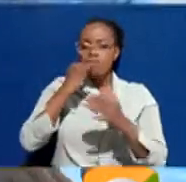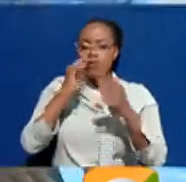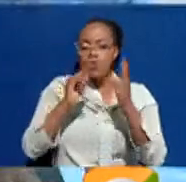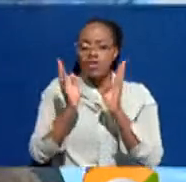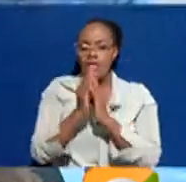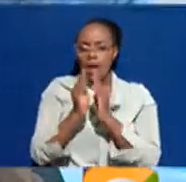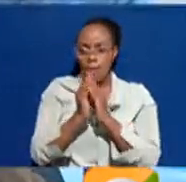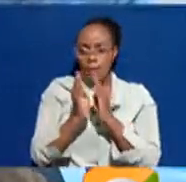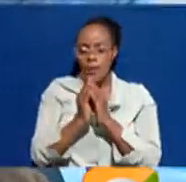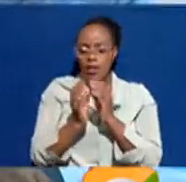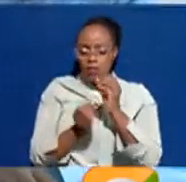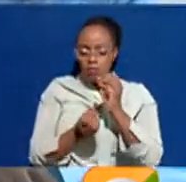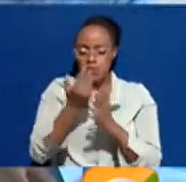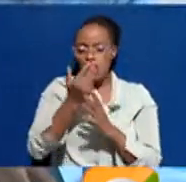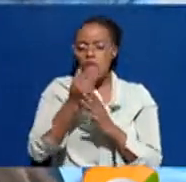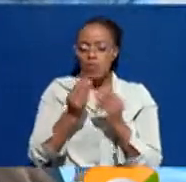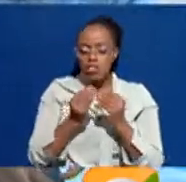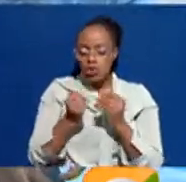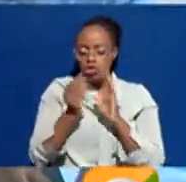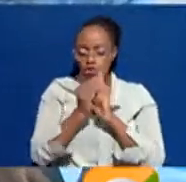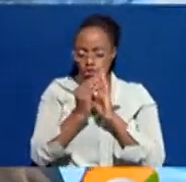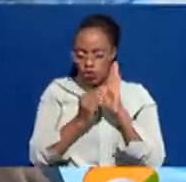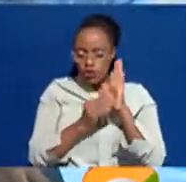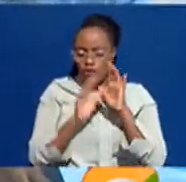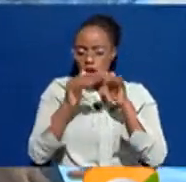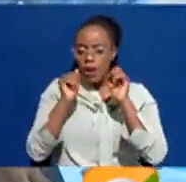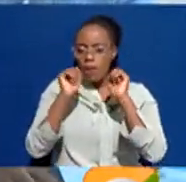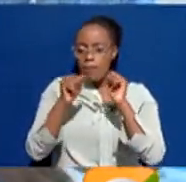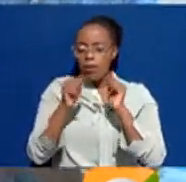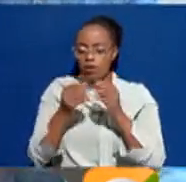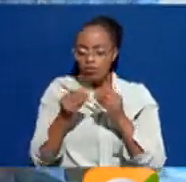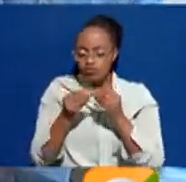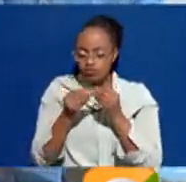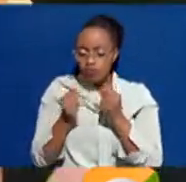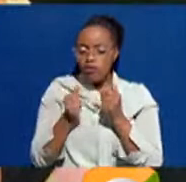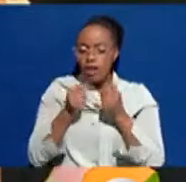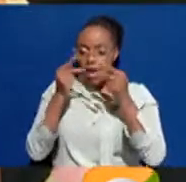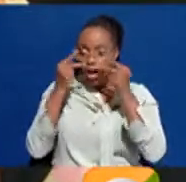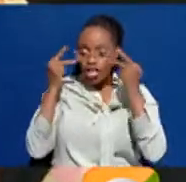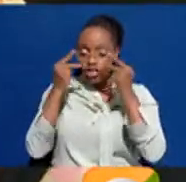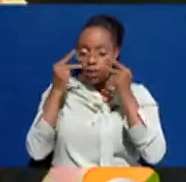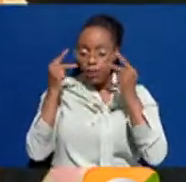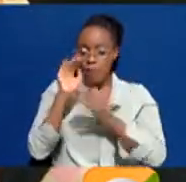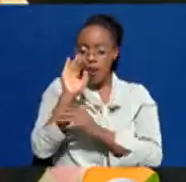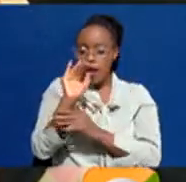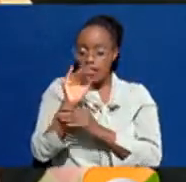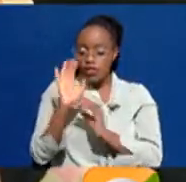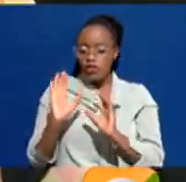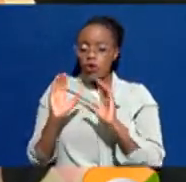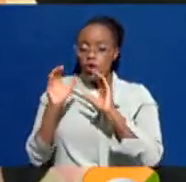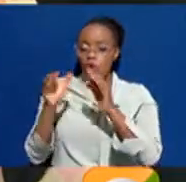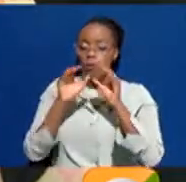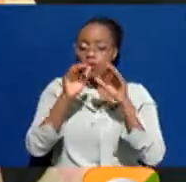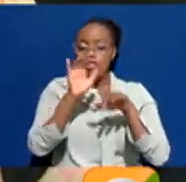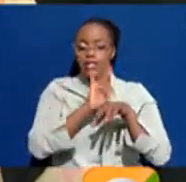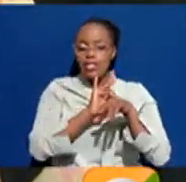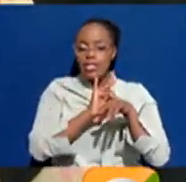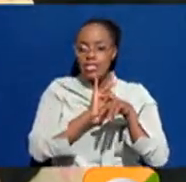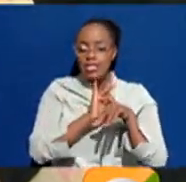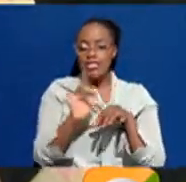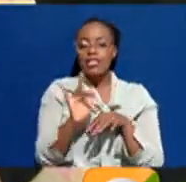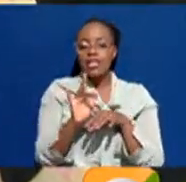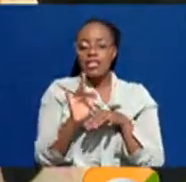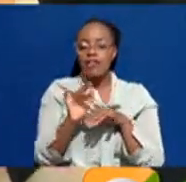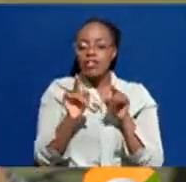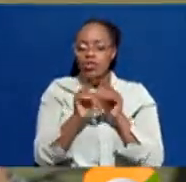meeting, besides coming up with resolutions on how to counter Al-Shabaab, called for community sensitization